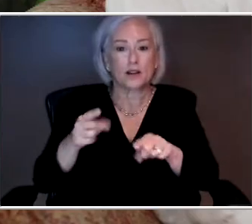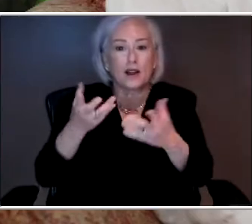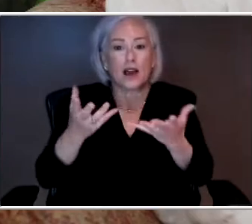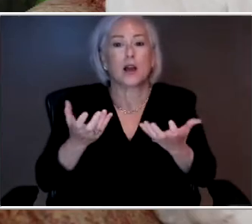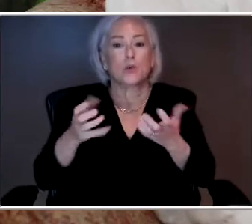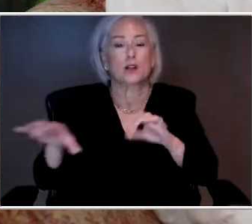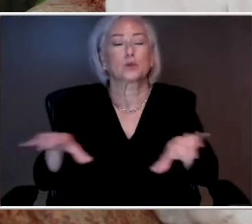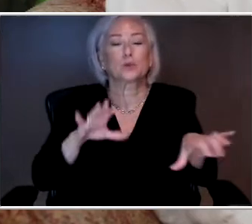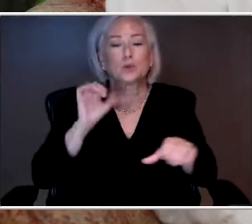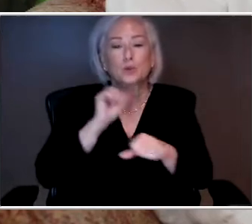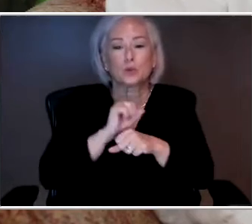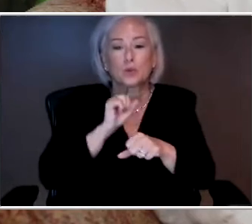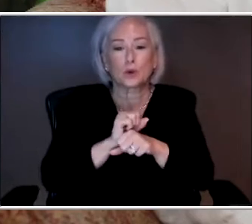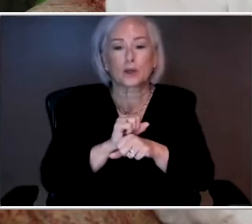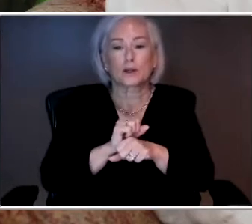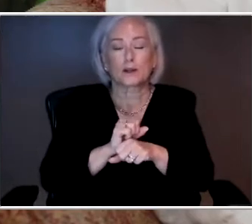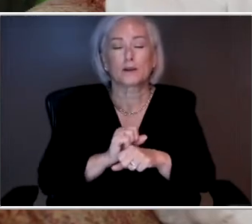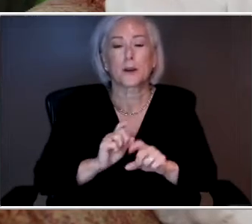Mentally,